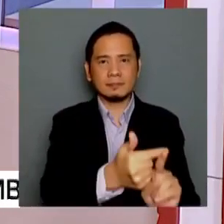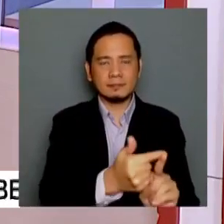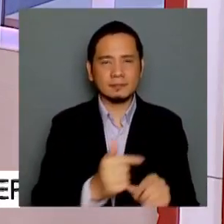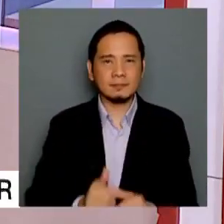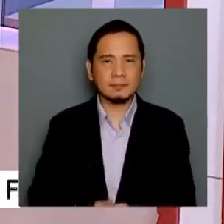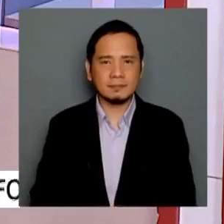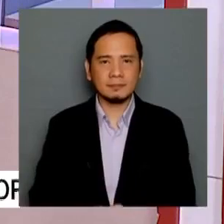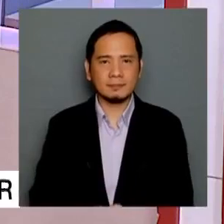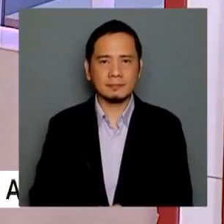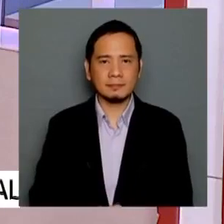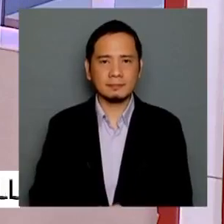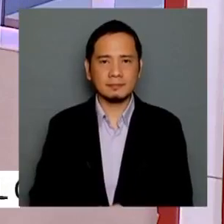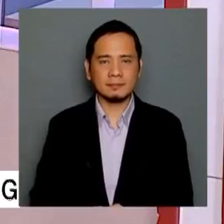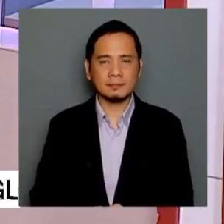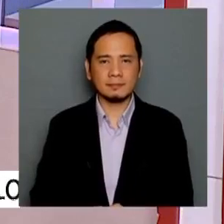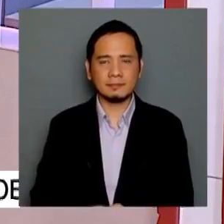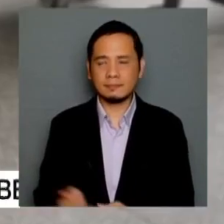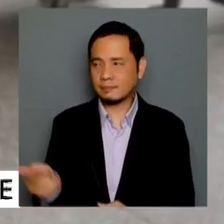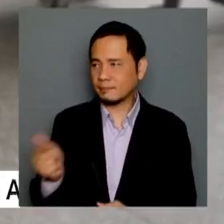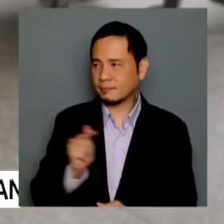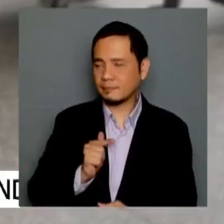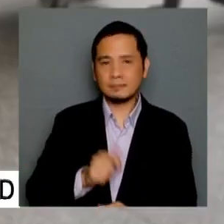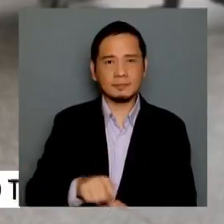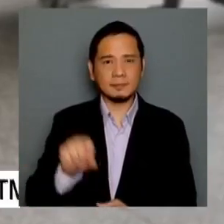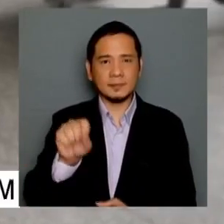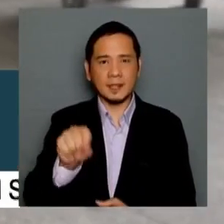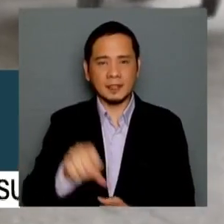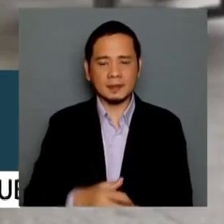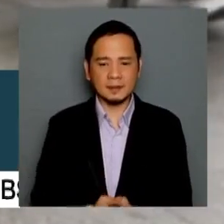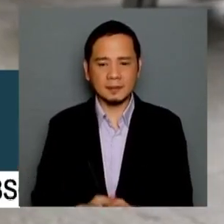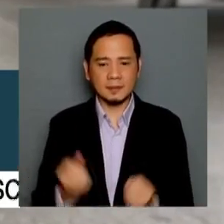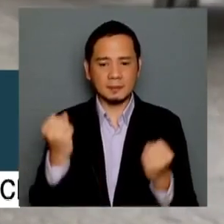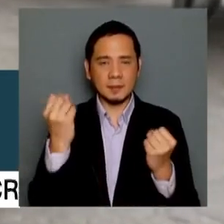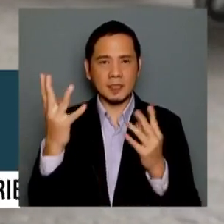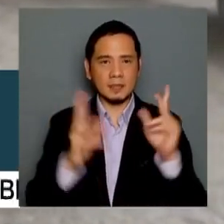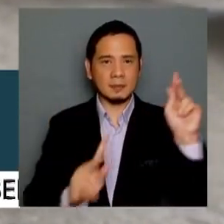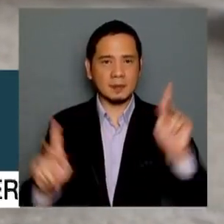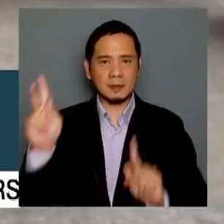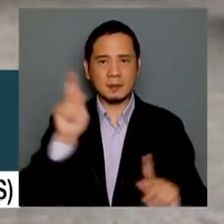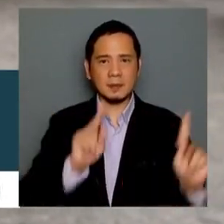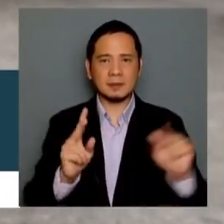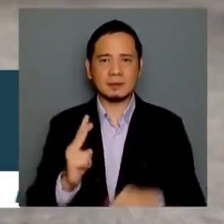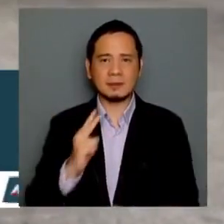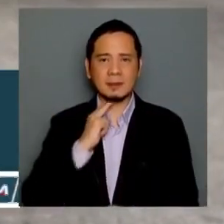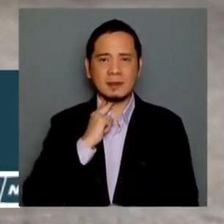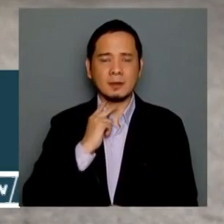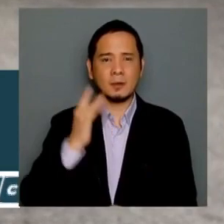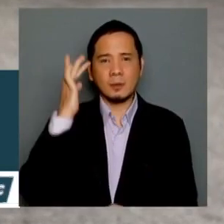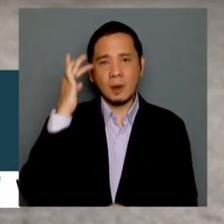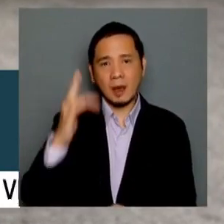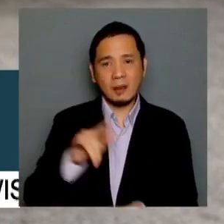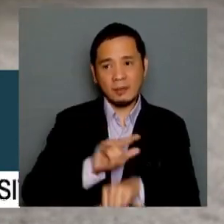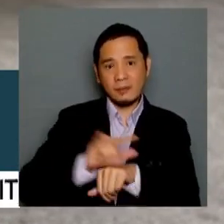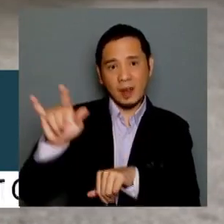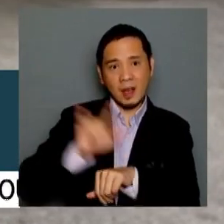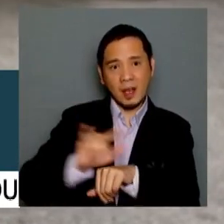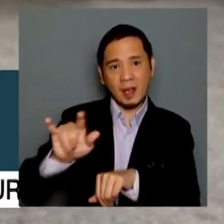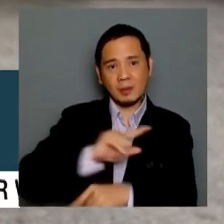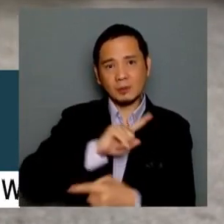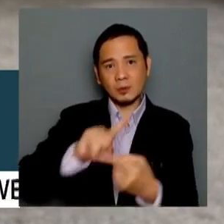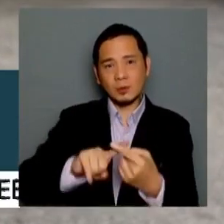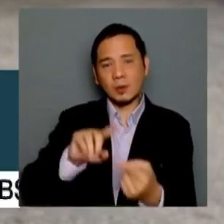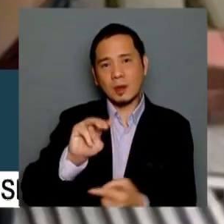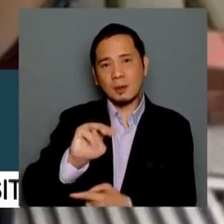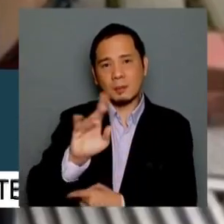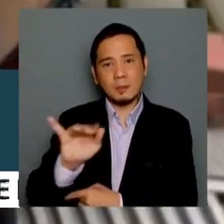us? Yes, Carmina, dozens of passengers were stranded after the flight to Osamis City in Misamis Occidental